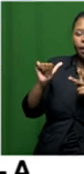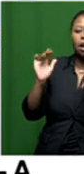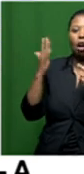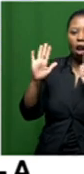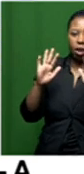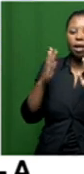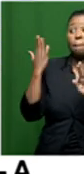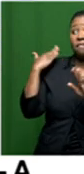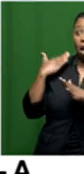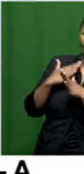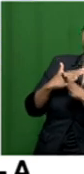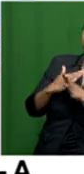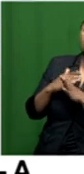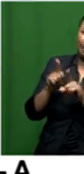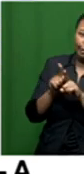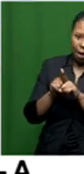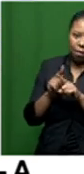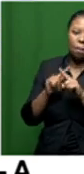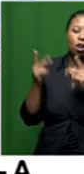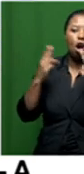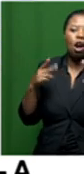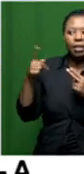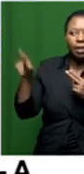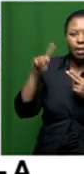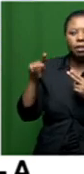that were seen previously, but the artists were able to really